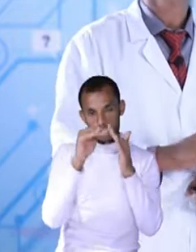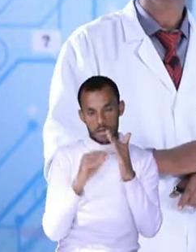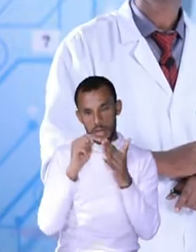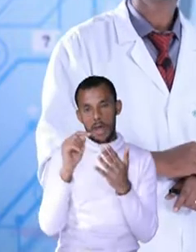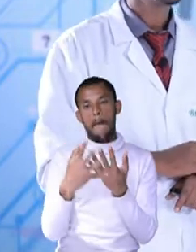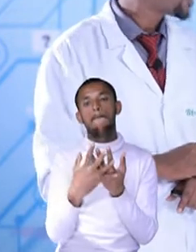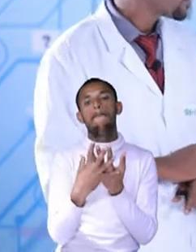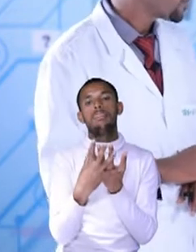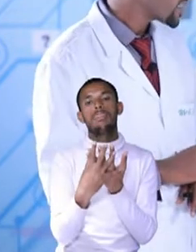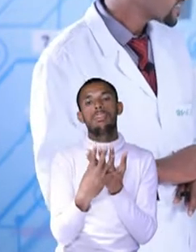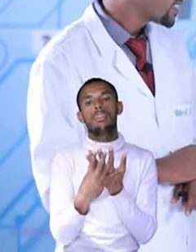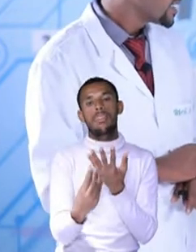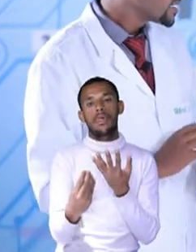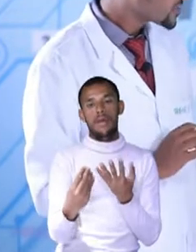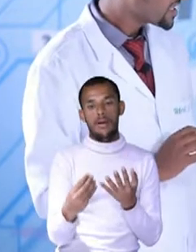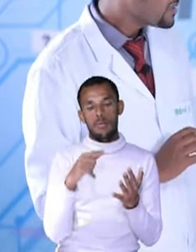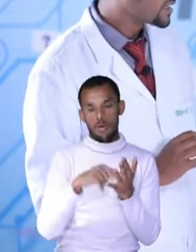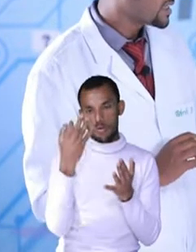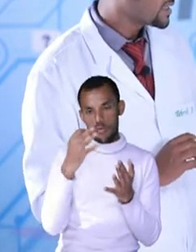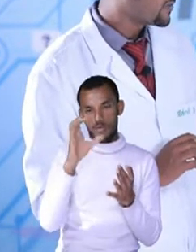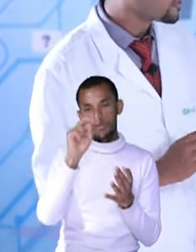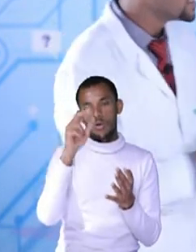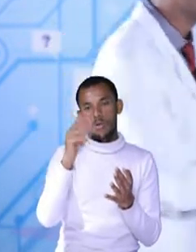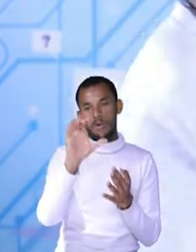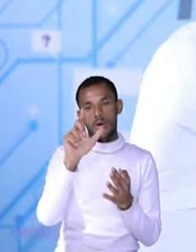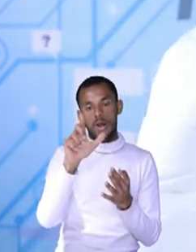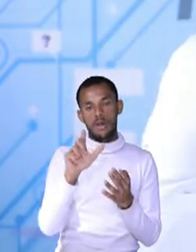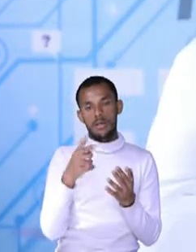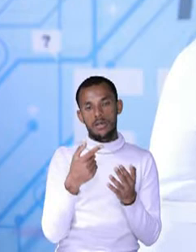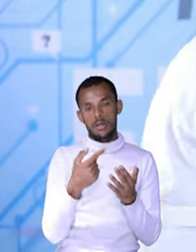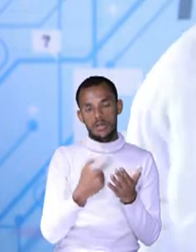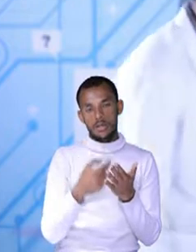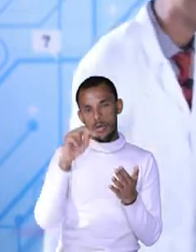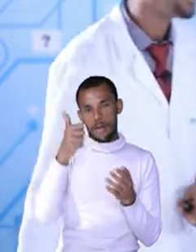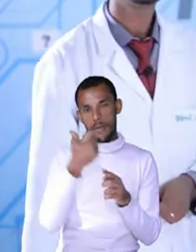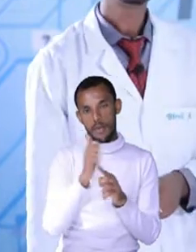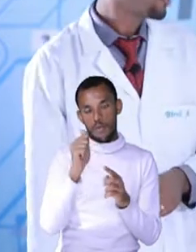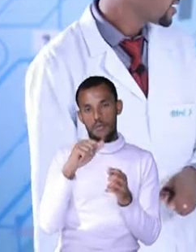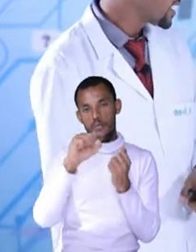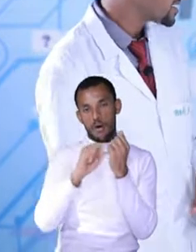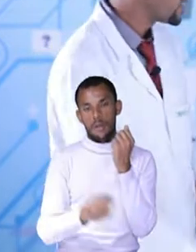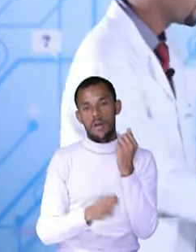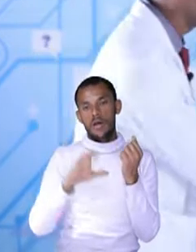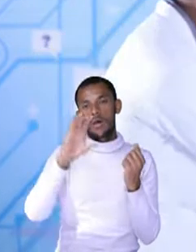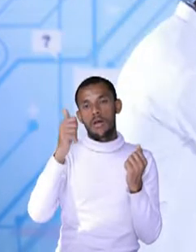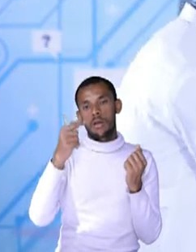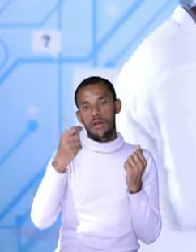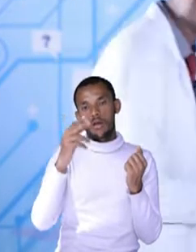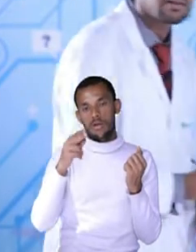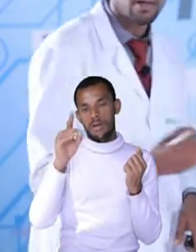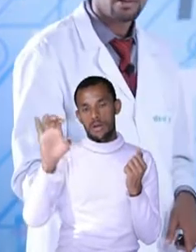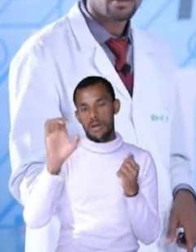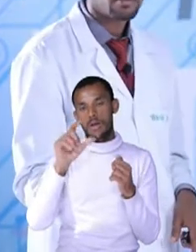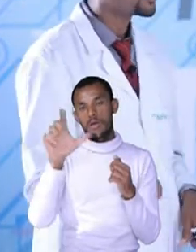melting points of sodium chloride. The sodium metal formed at the cathode and chlorine gas formed